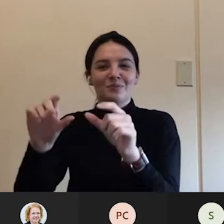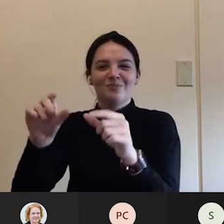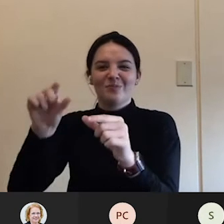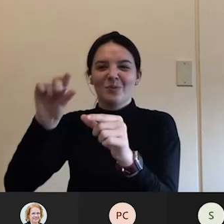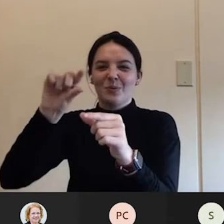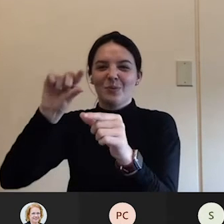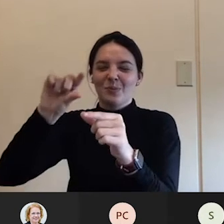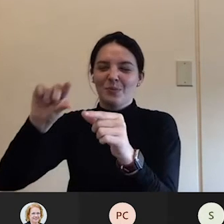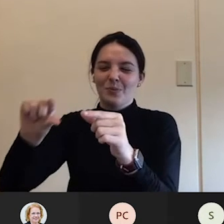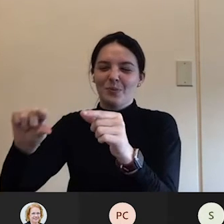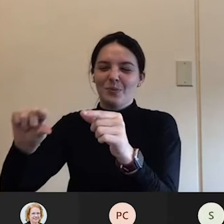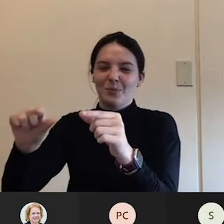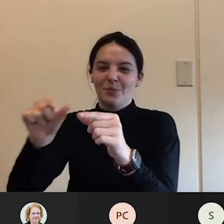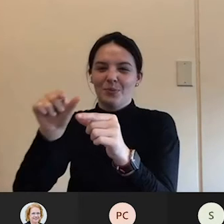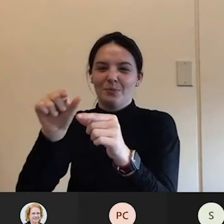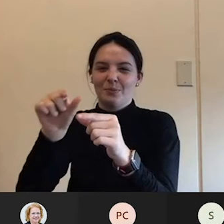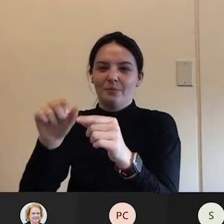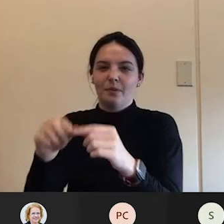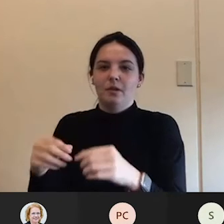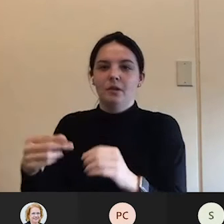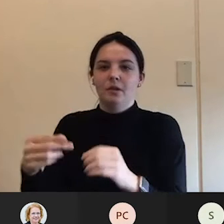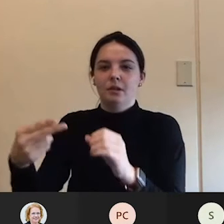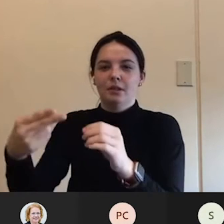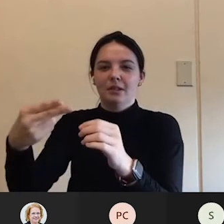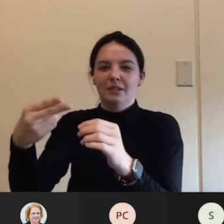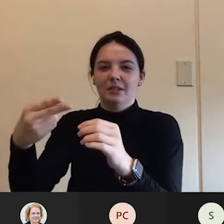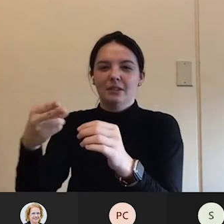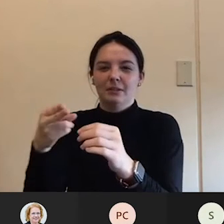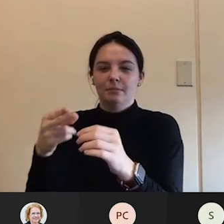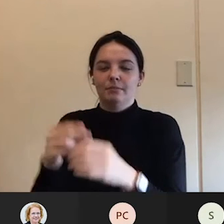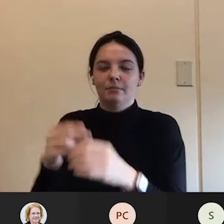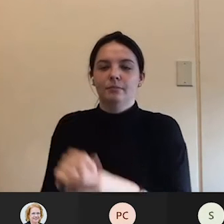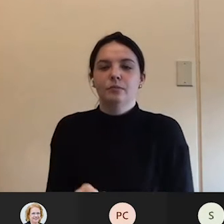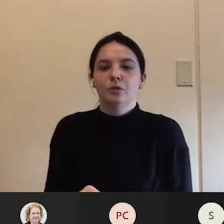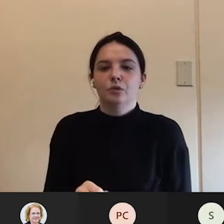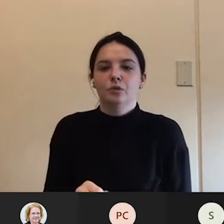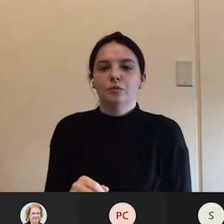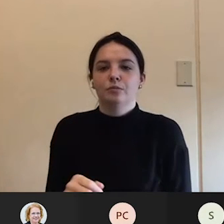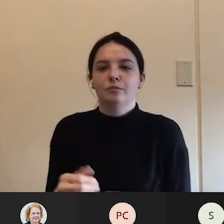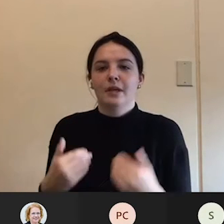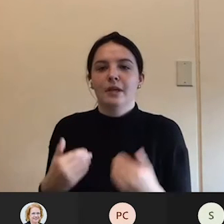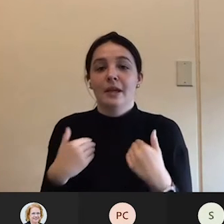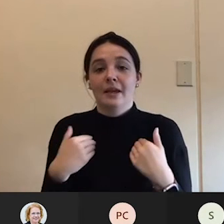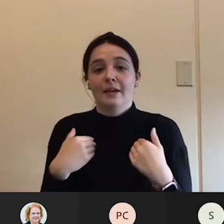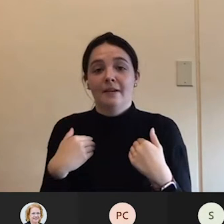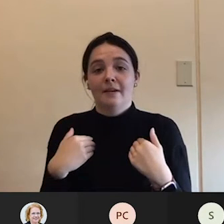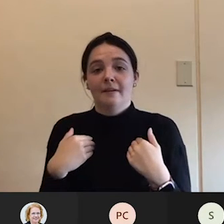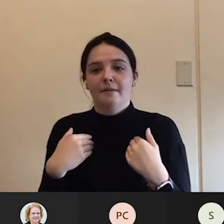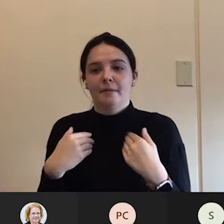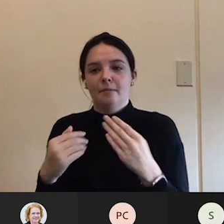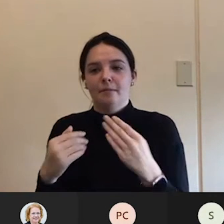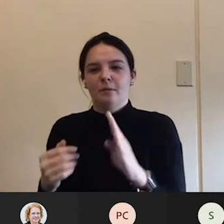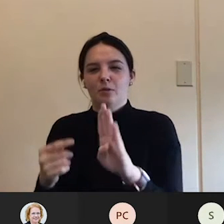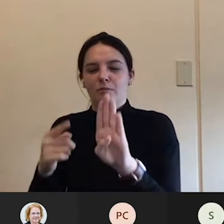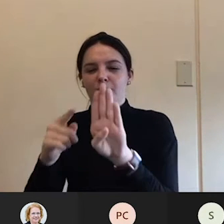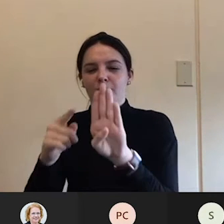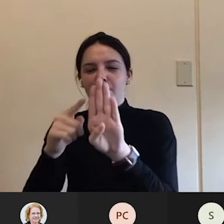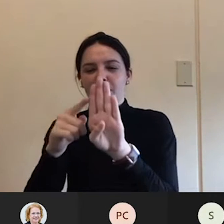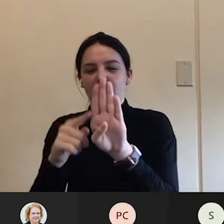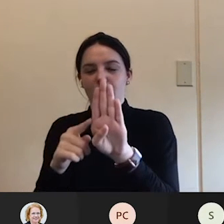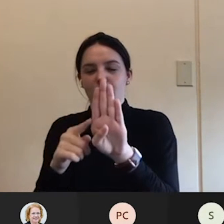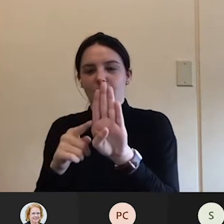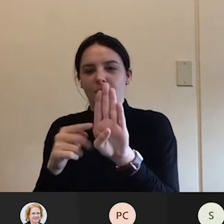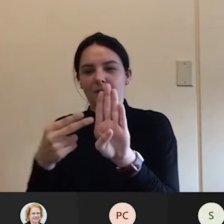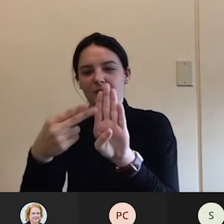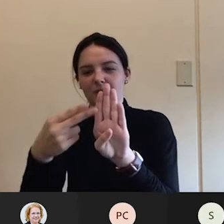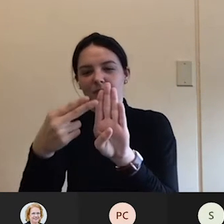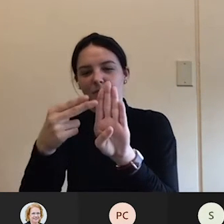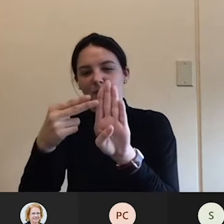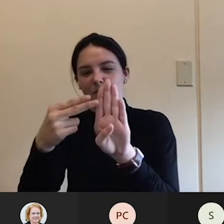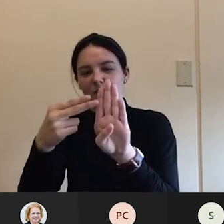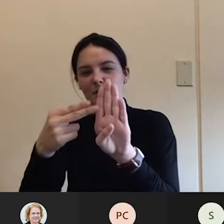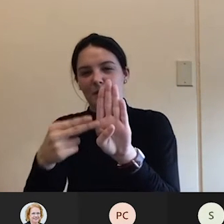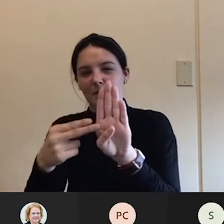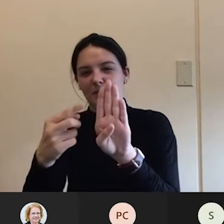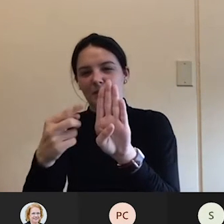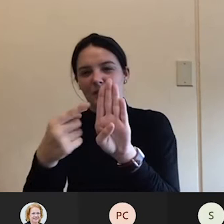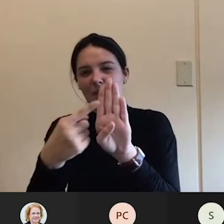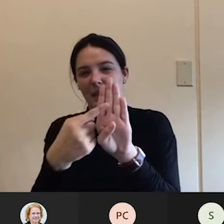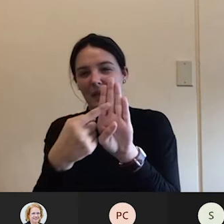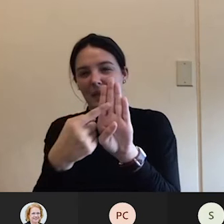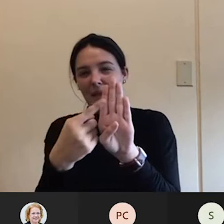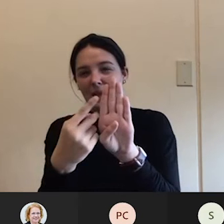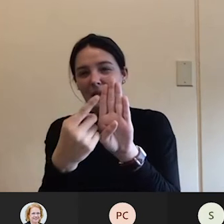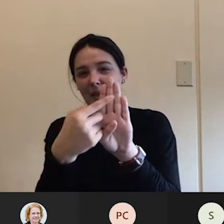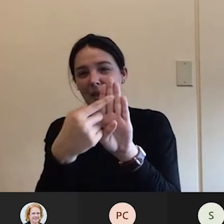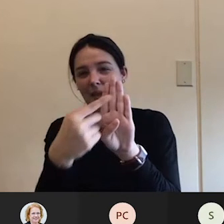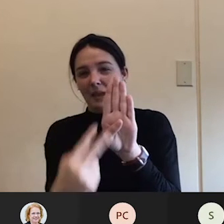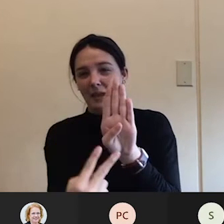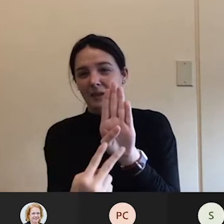tape on the piece of paper like this, you know. Half of it's on the paper, half of it's off. Now the other part,